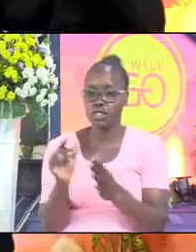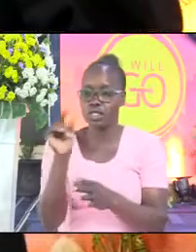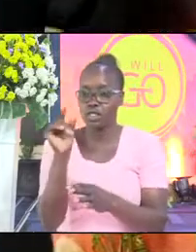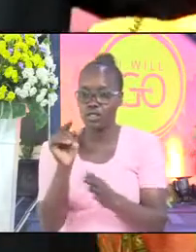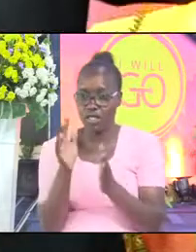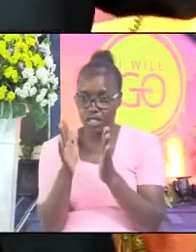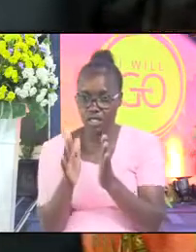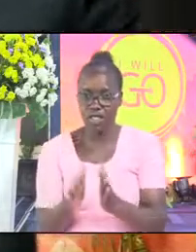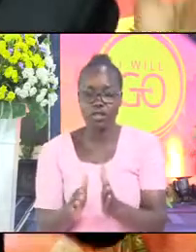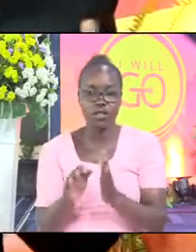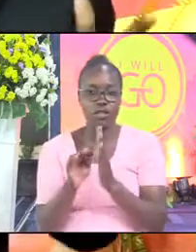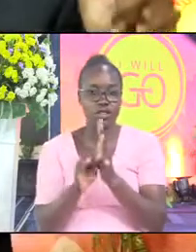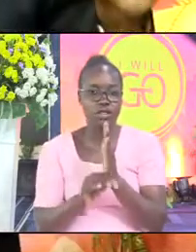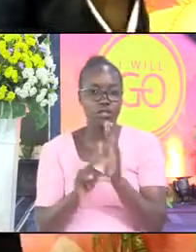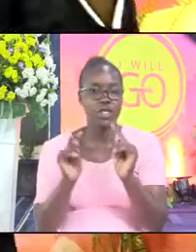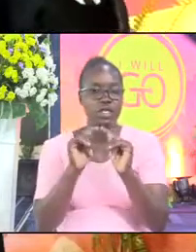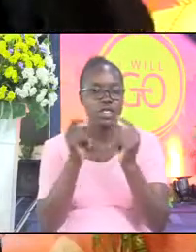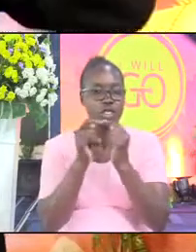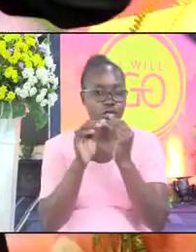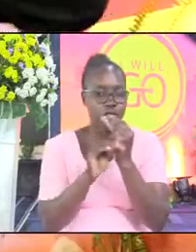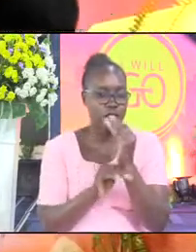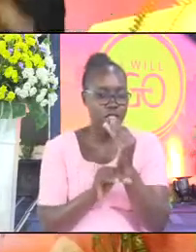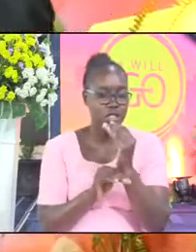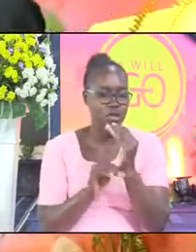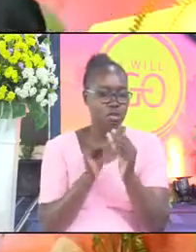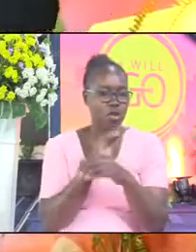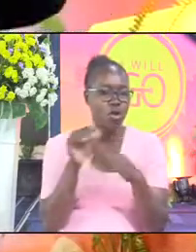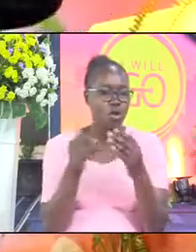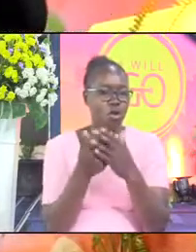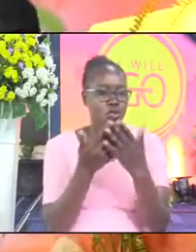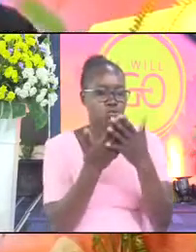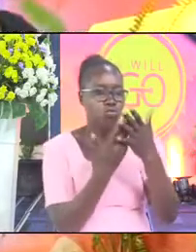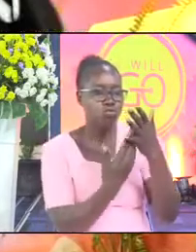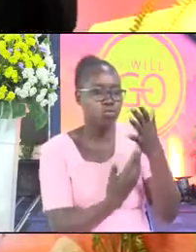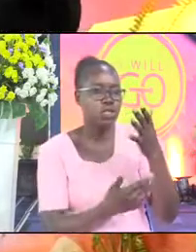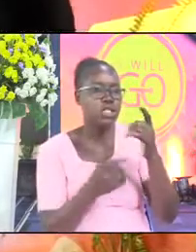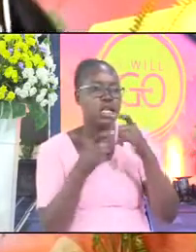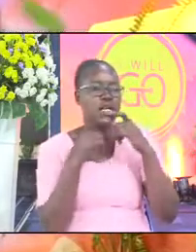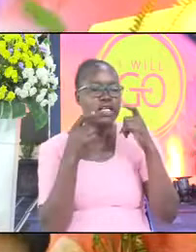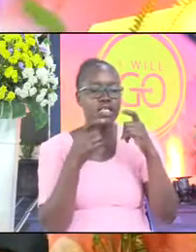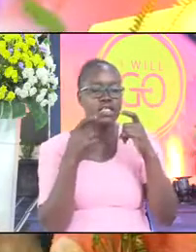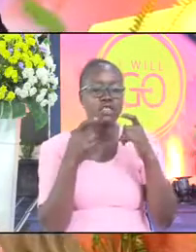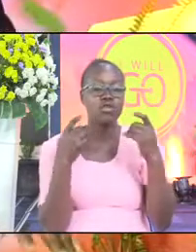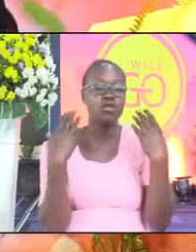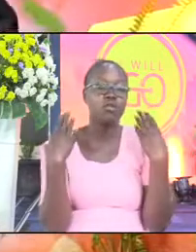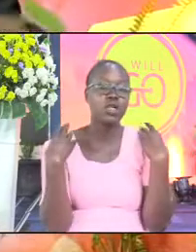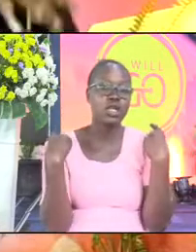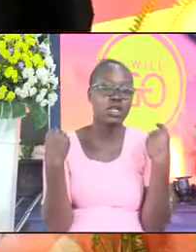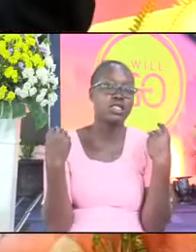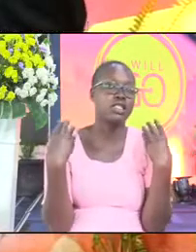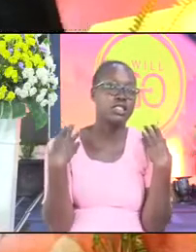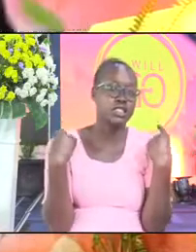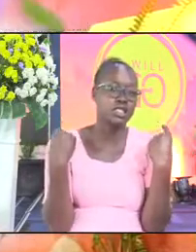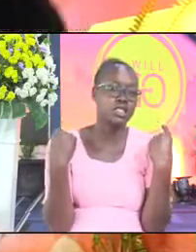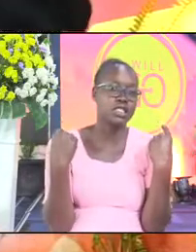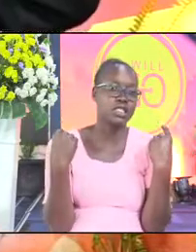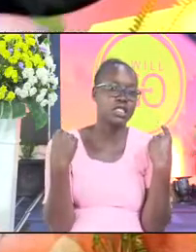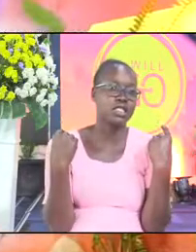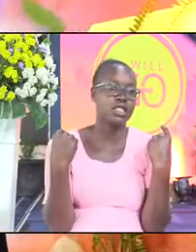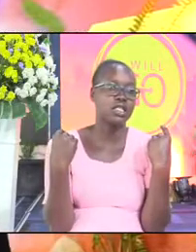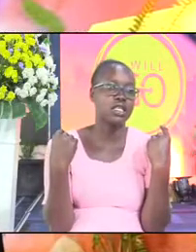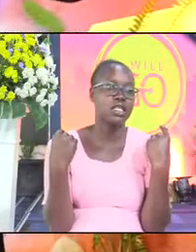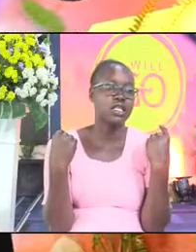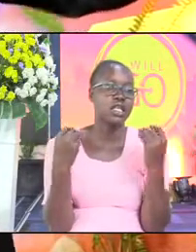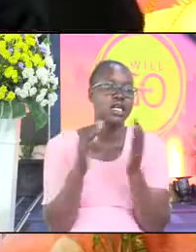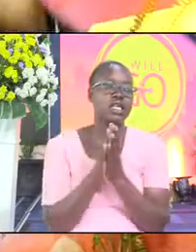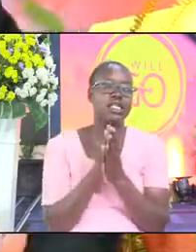regionalism, tribalism, all those are sinful practices. And